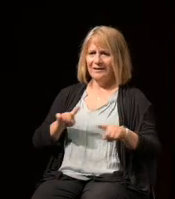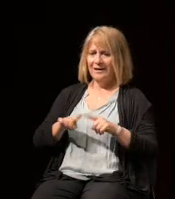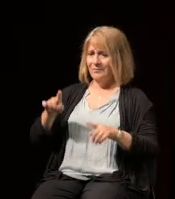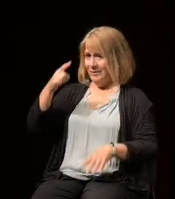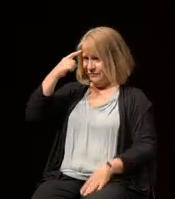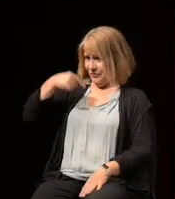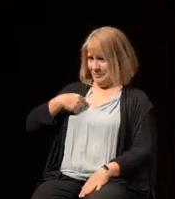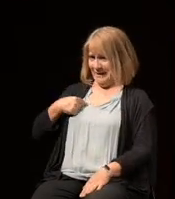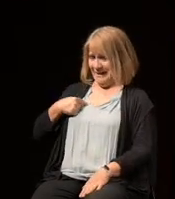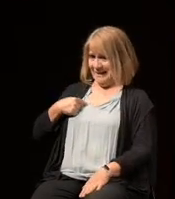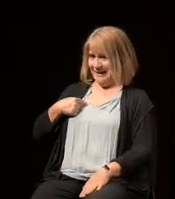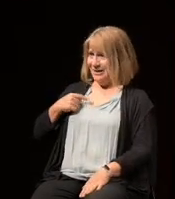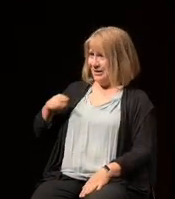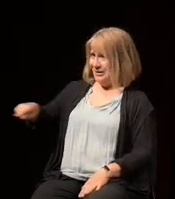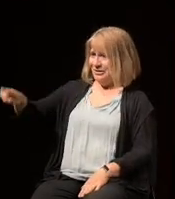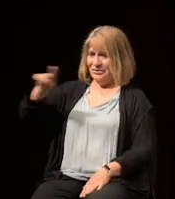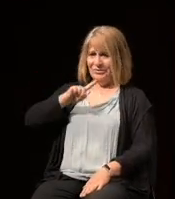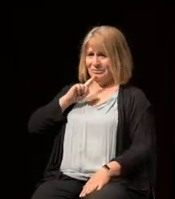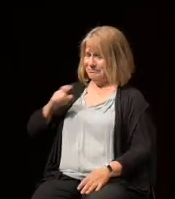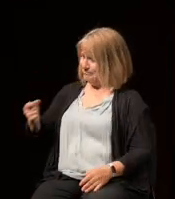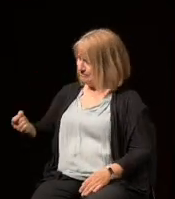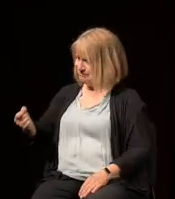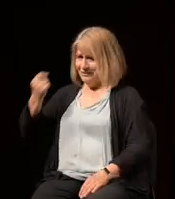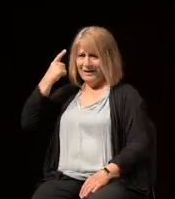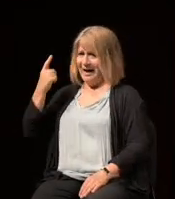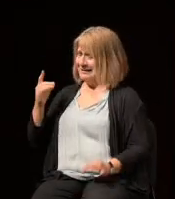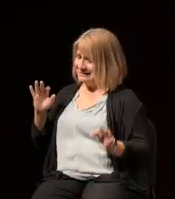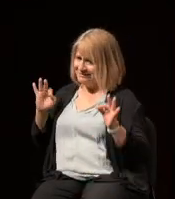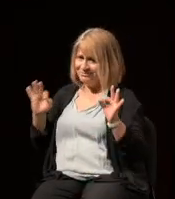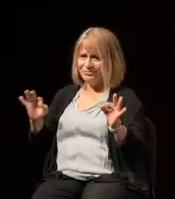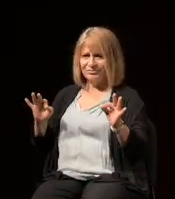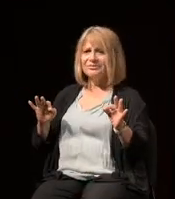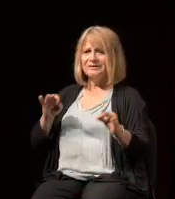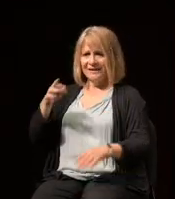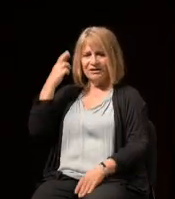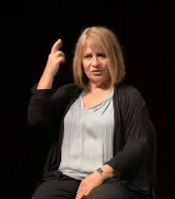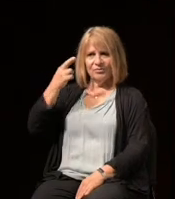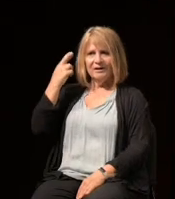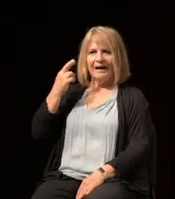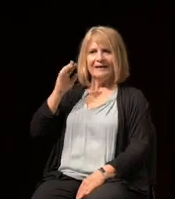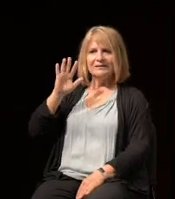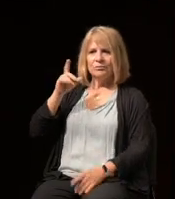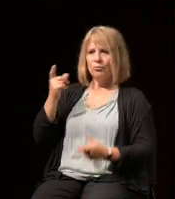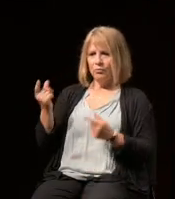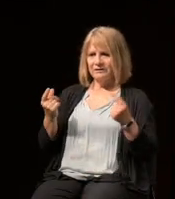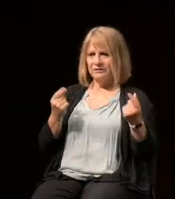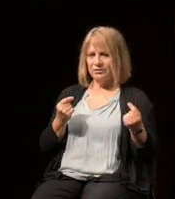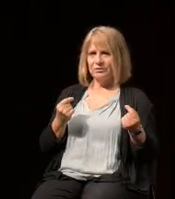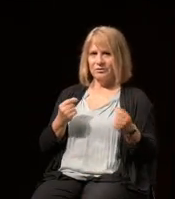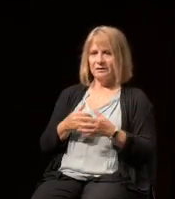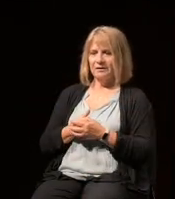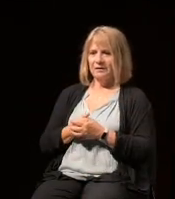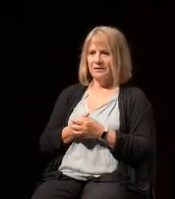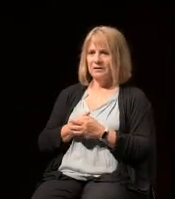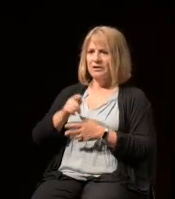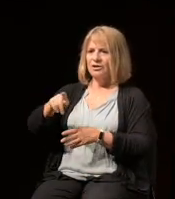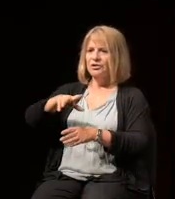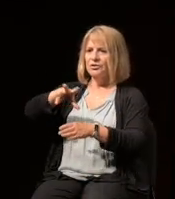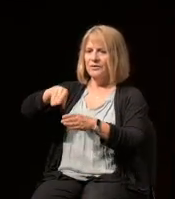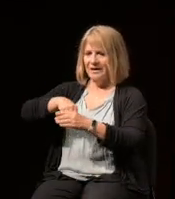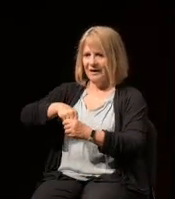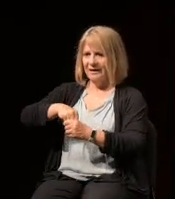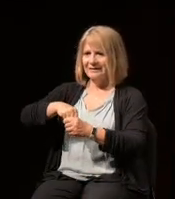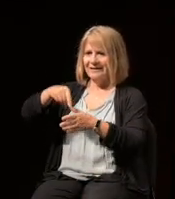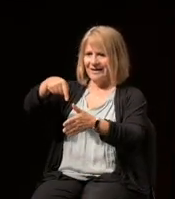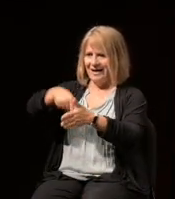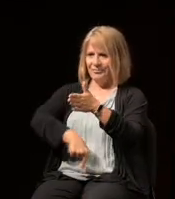me, really got it in terms of what you realize you have to do. You included comprehensive